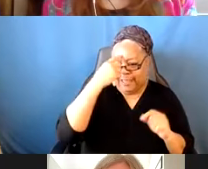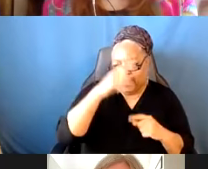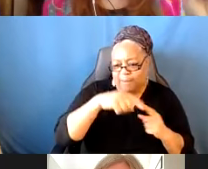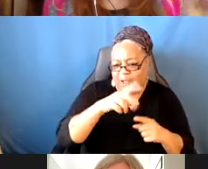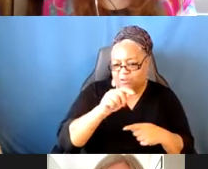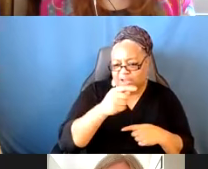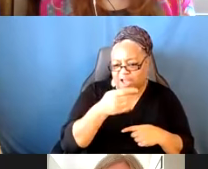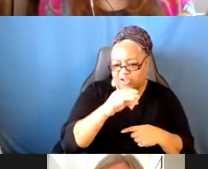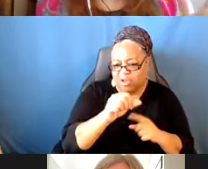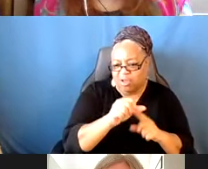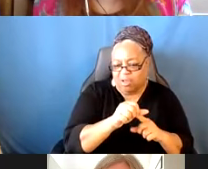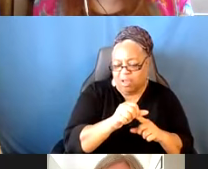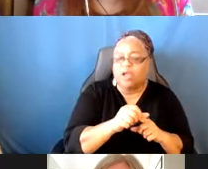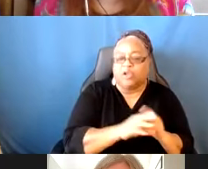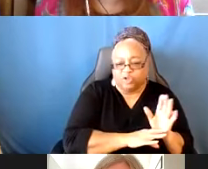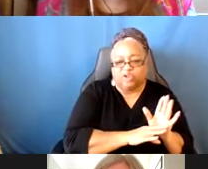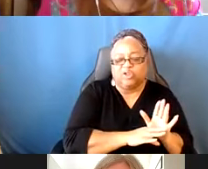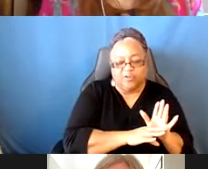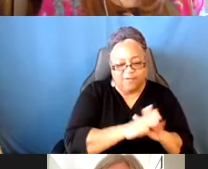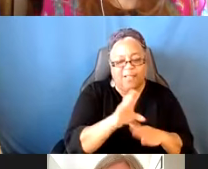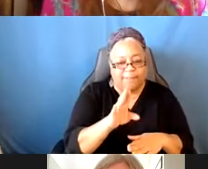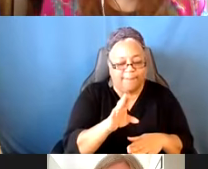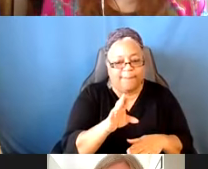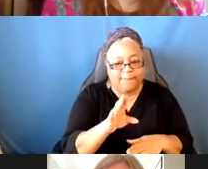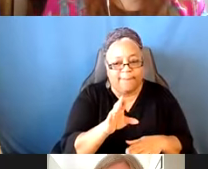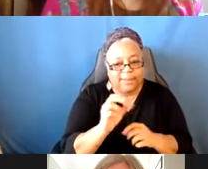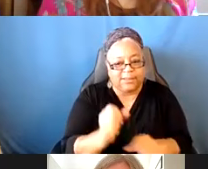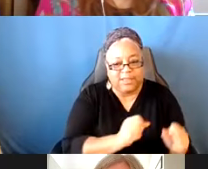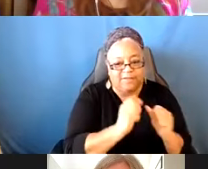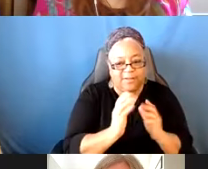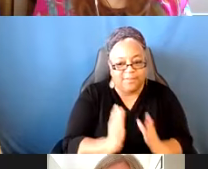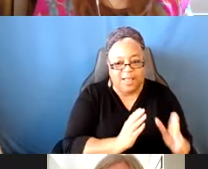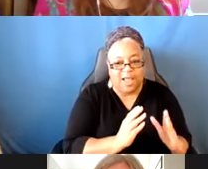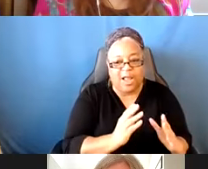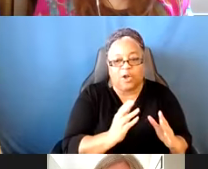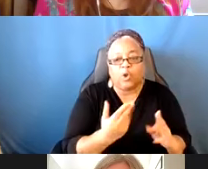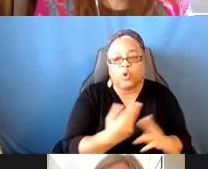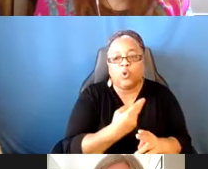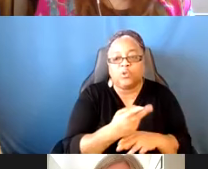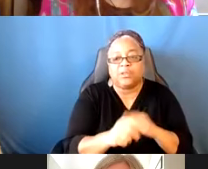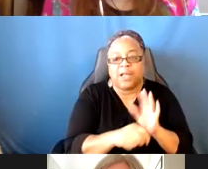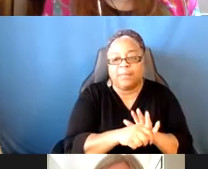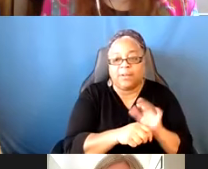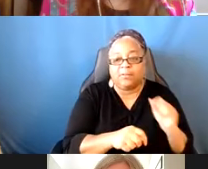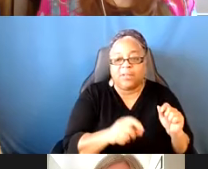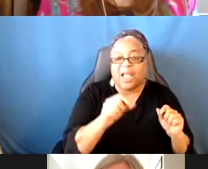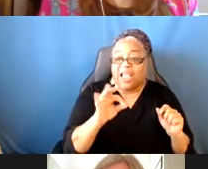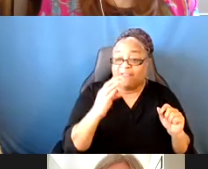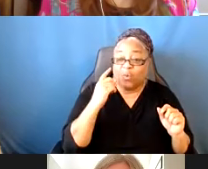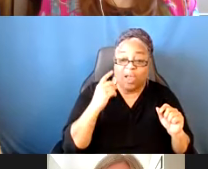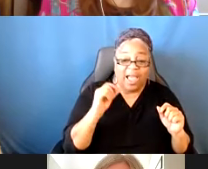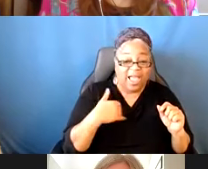plan using the Women's Advocate Safety Plan template. So please put in the chat if you have thoughts and